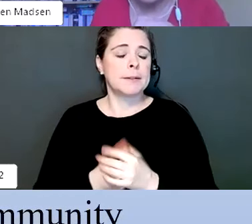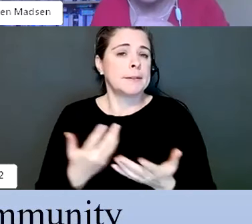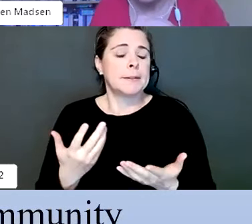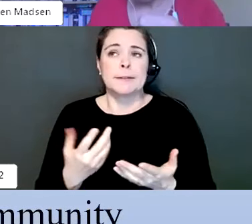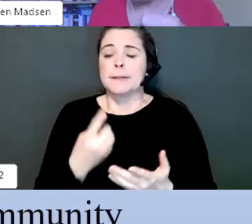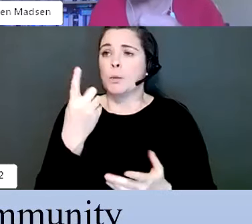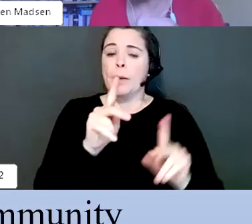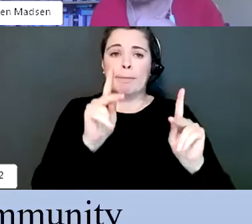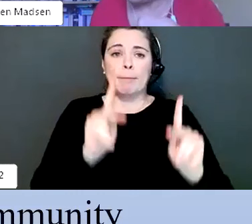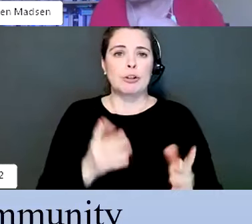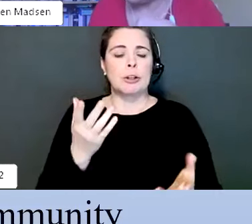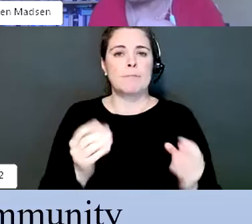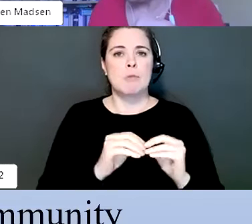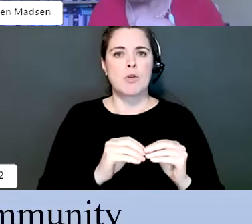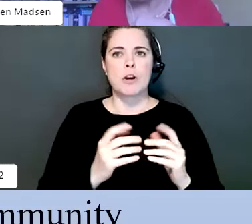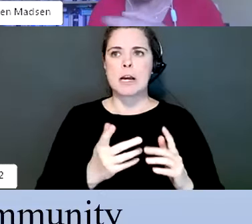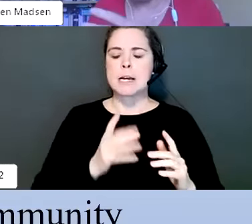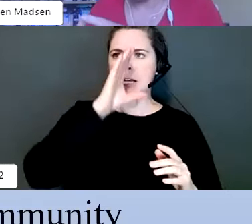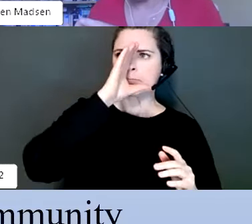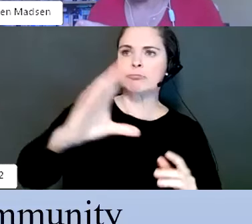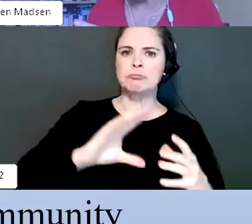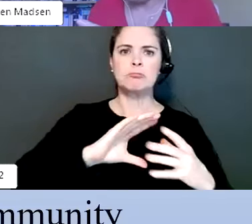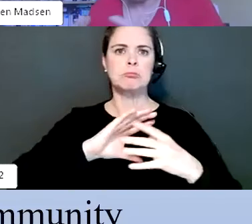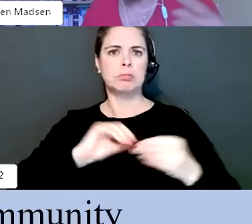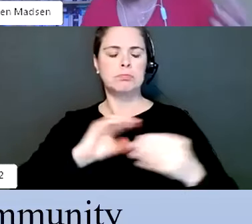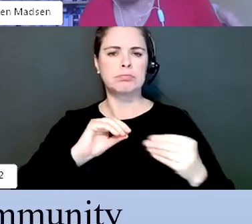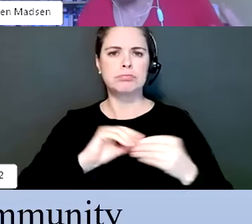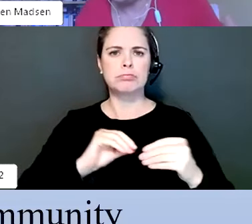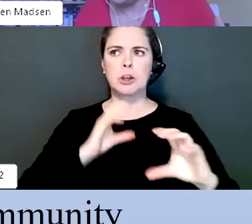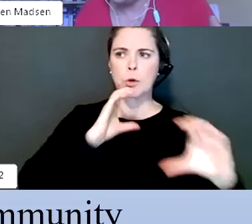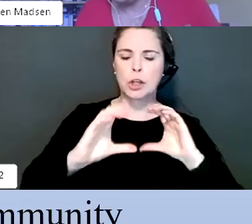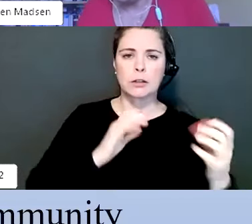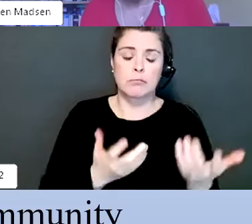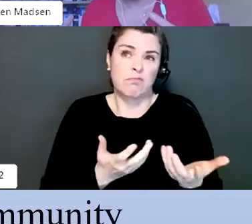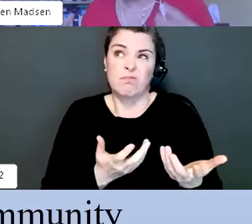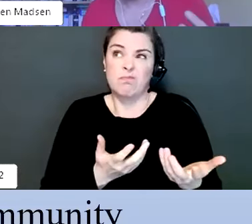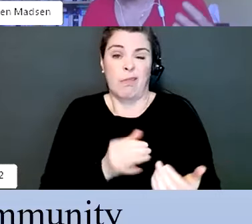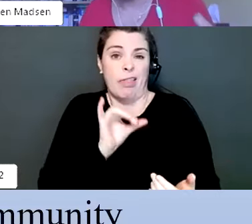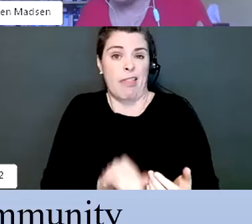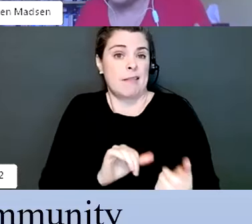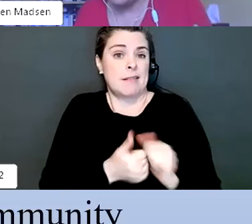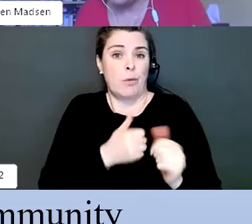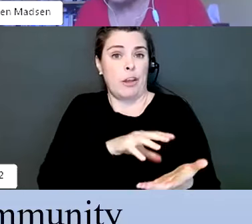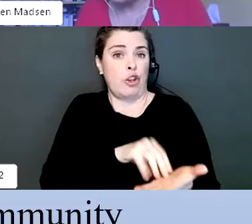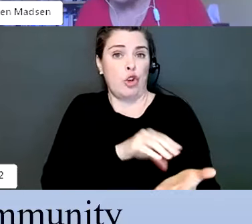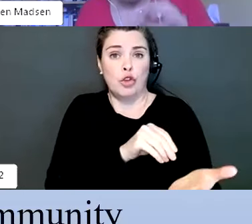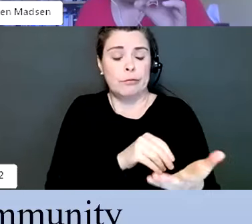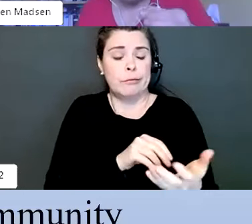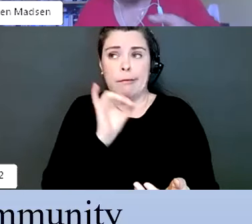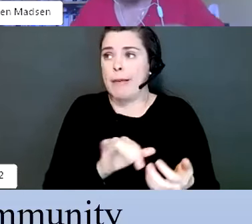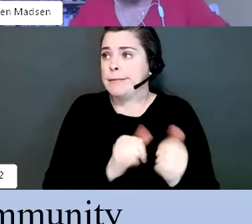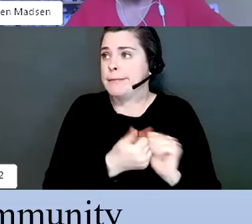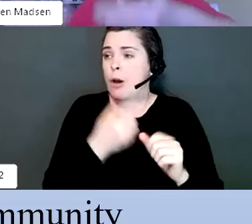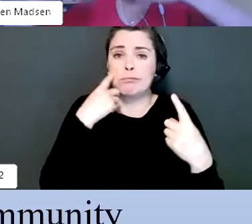communicating because that's what they were modeled to do to be successful in the workplace.